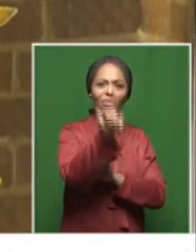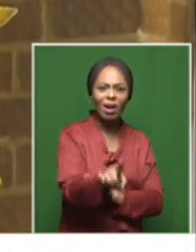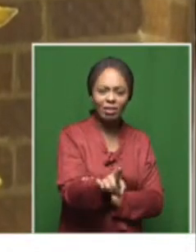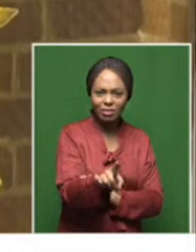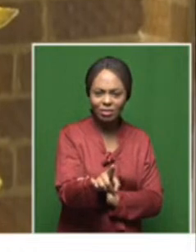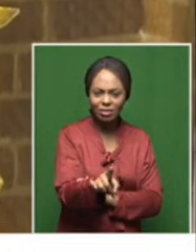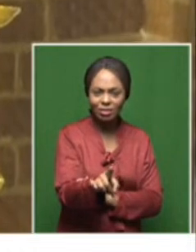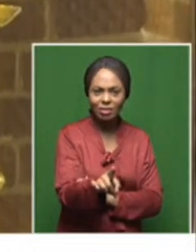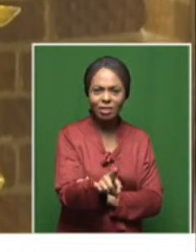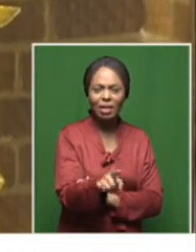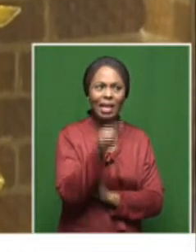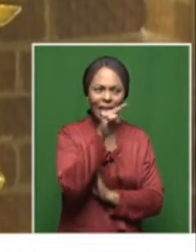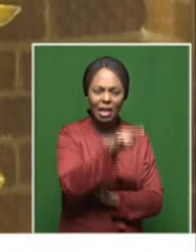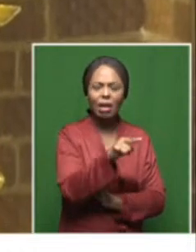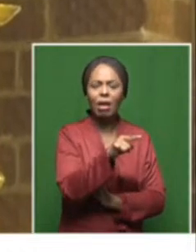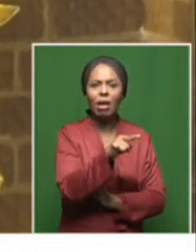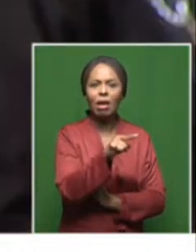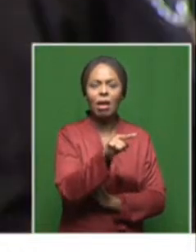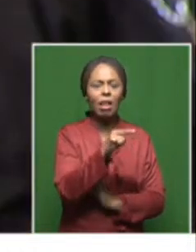Her love for this continent,